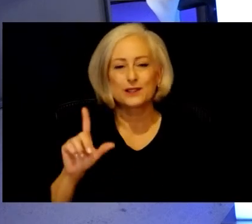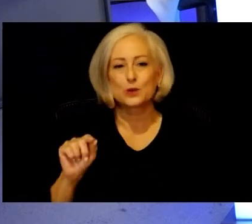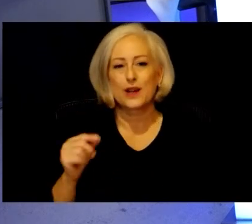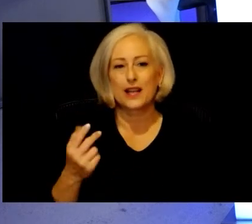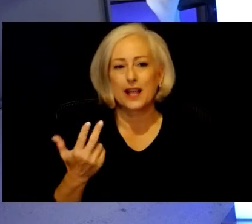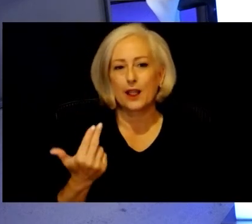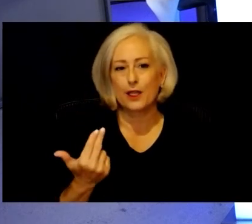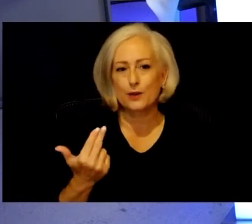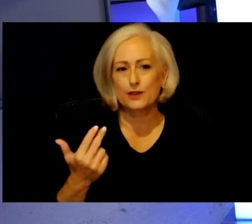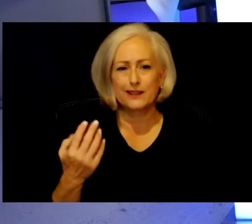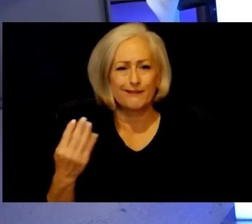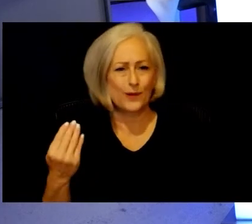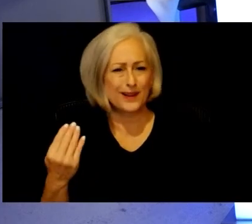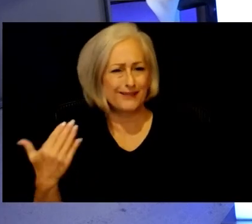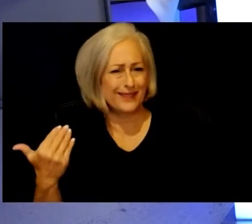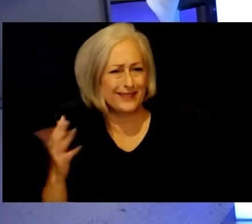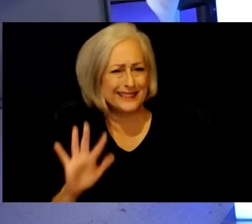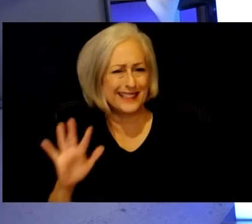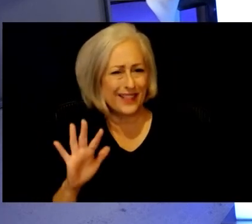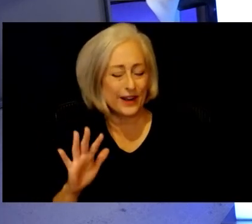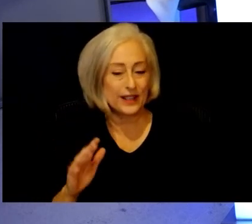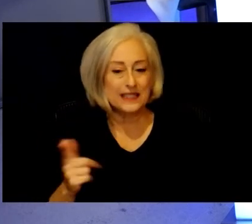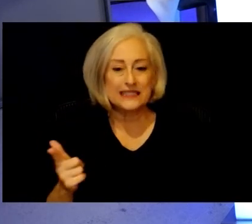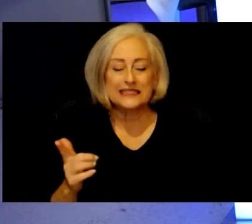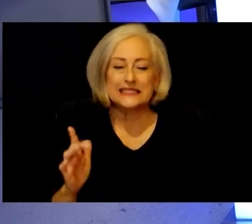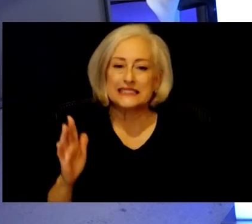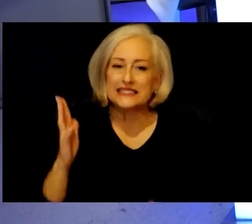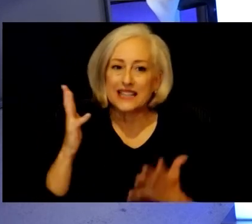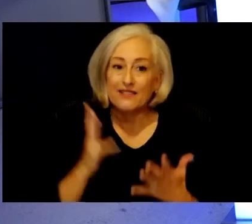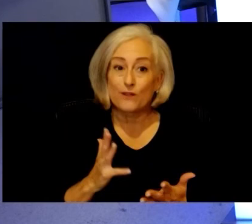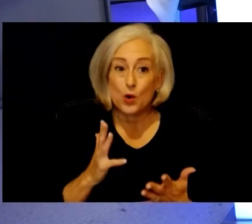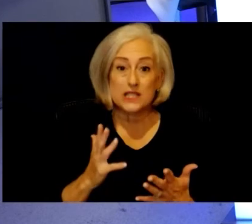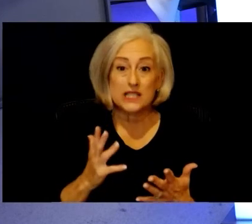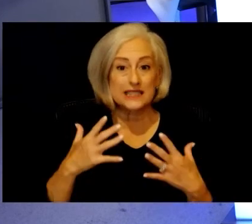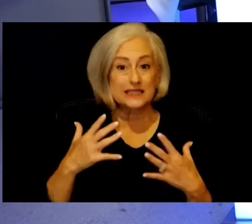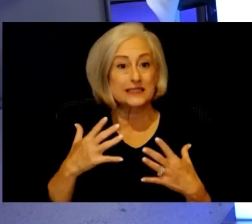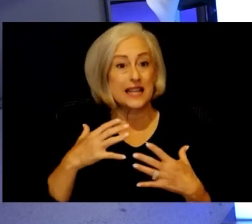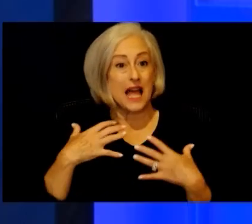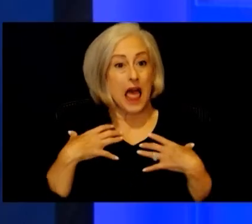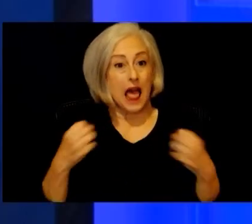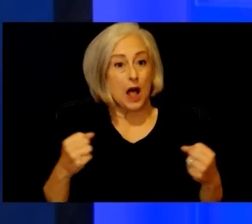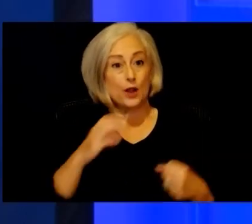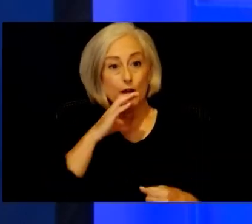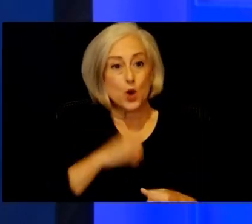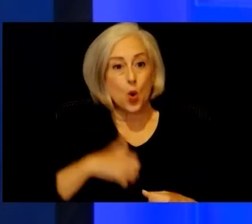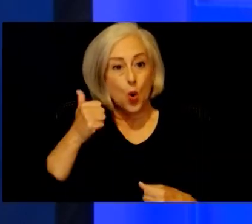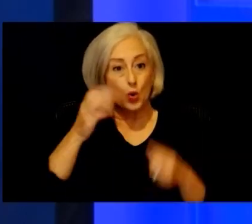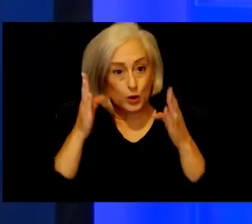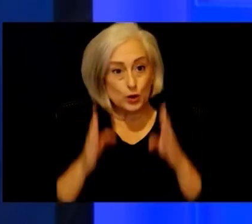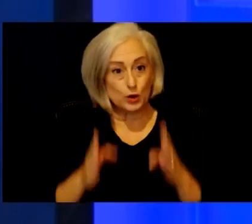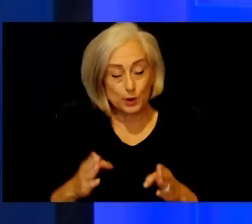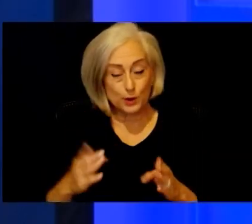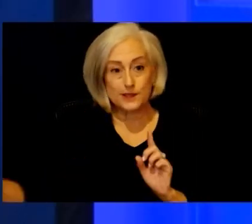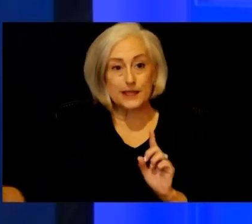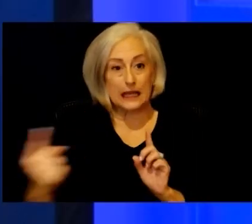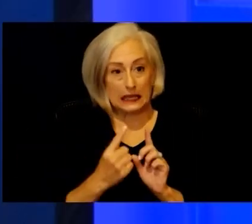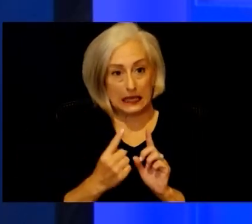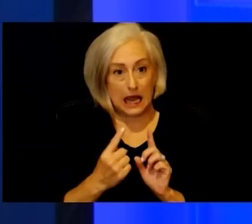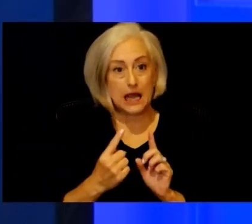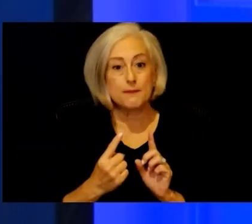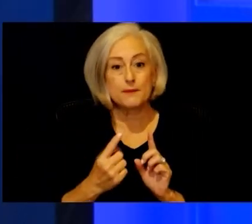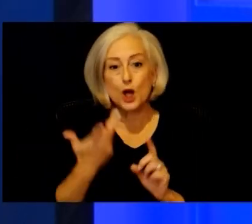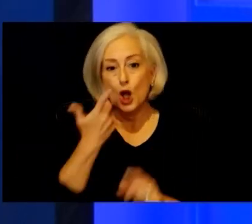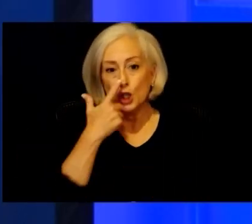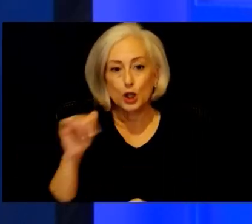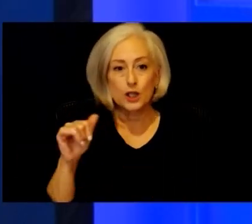was an unfortunate, very healthy, older person, and came in with certainly what looked like a